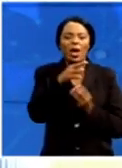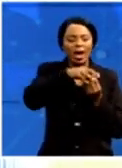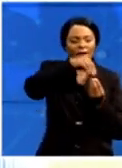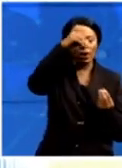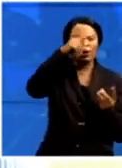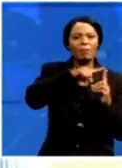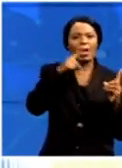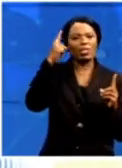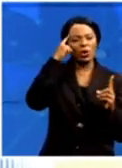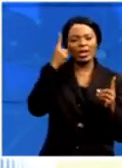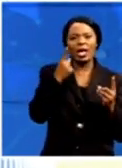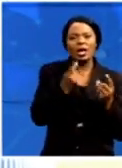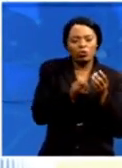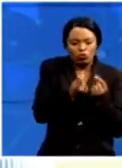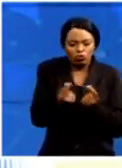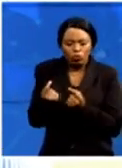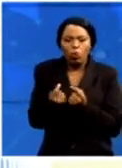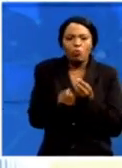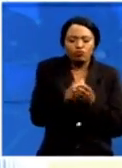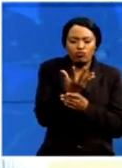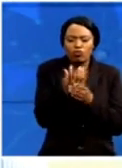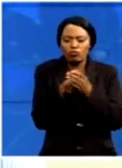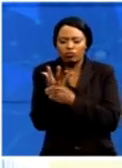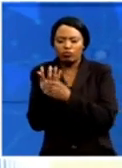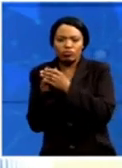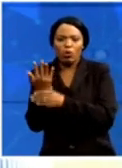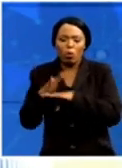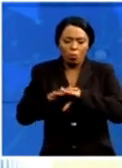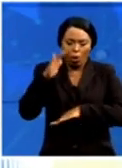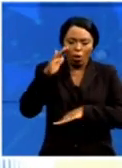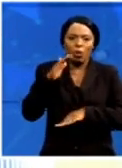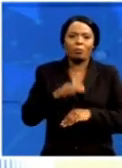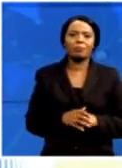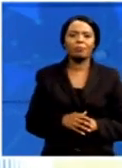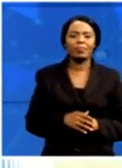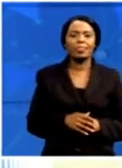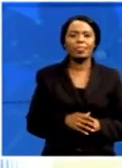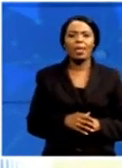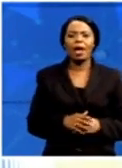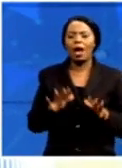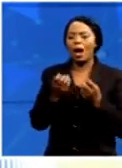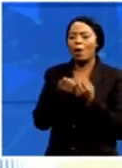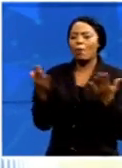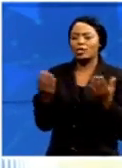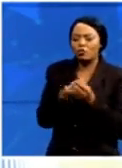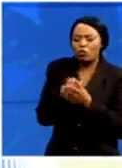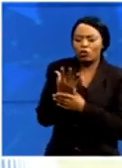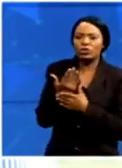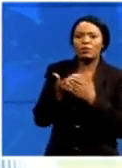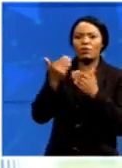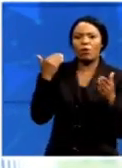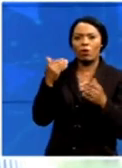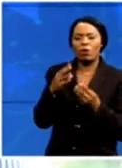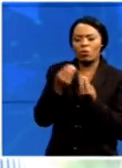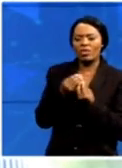we're big into avocados. Yeah. So in terms of how much you were able to produce before with avocados, how much were you producing, let's say